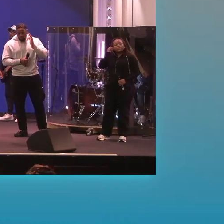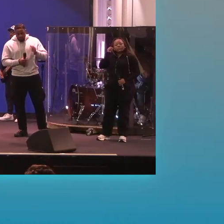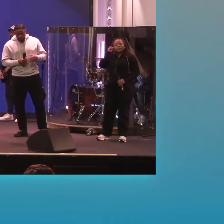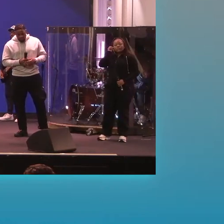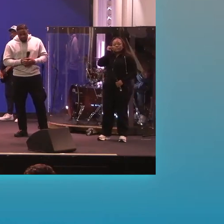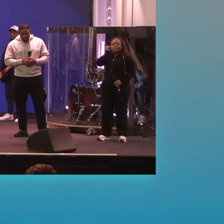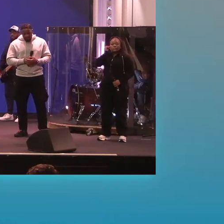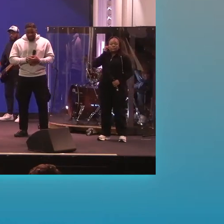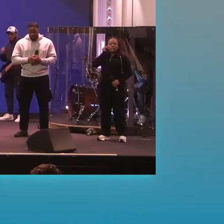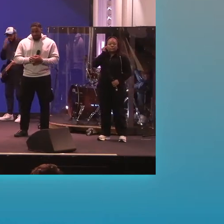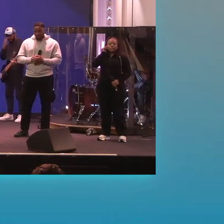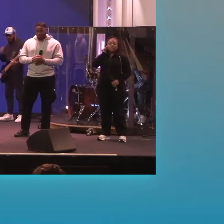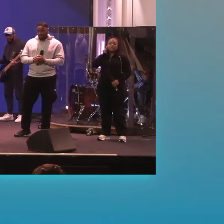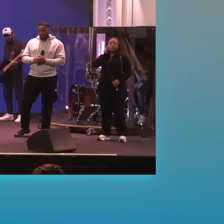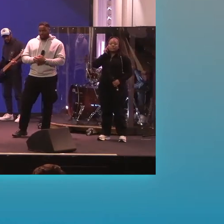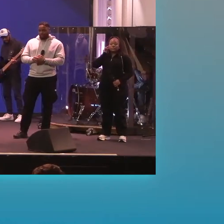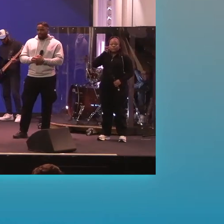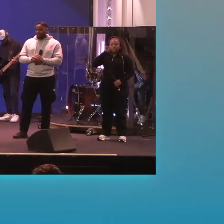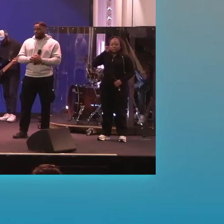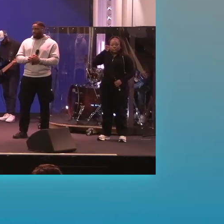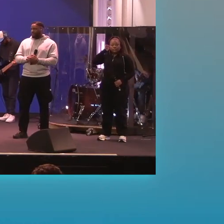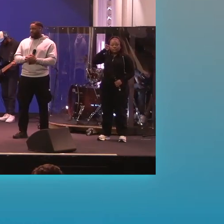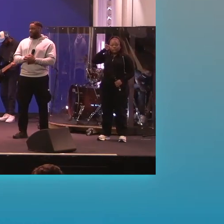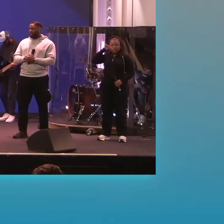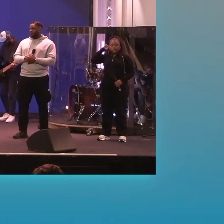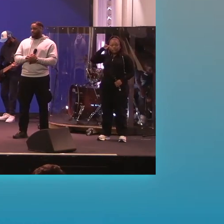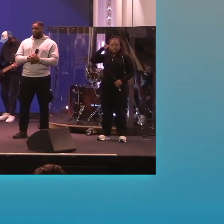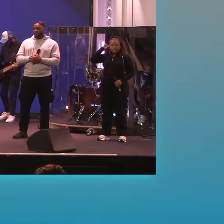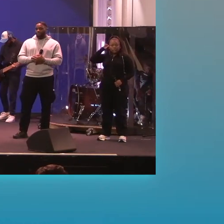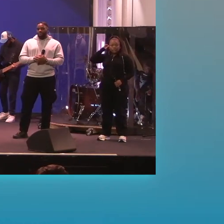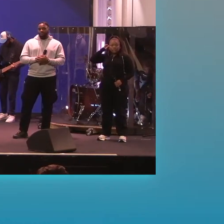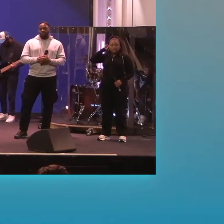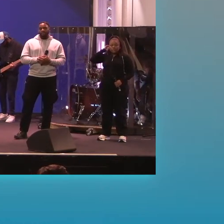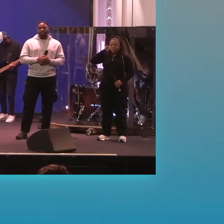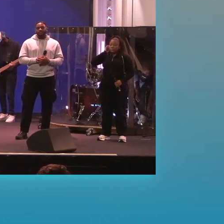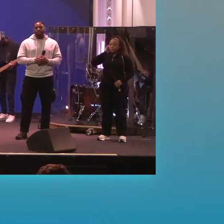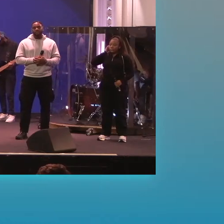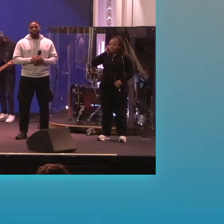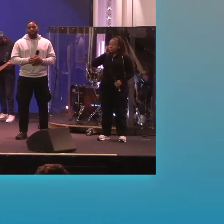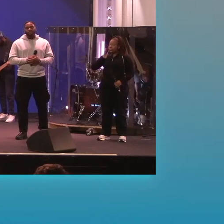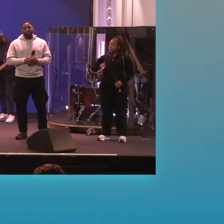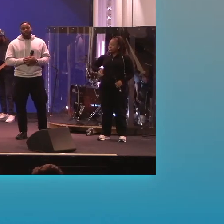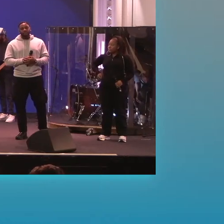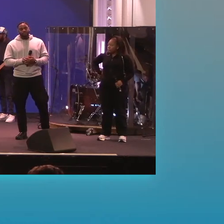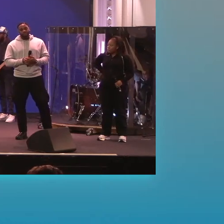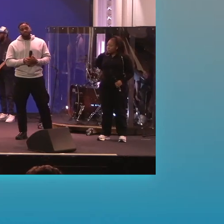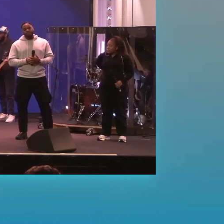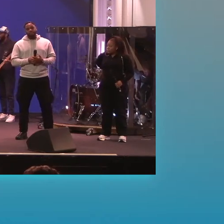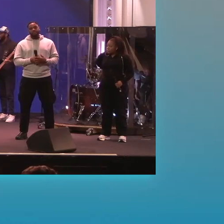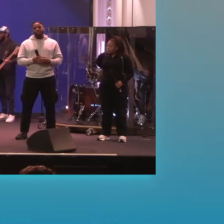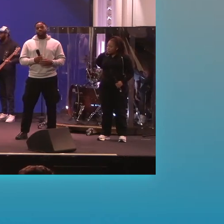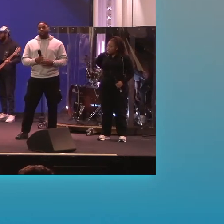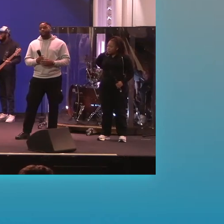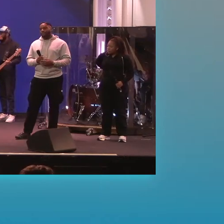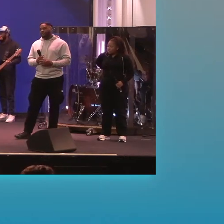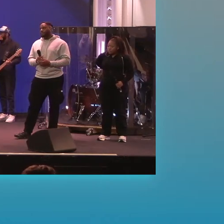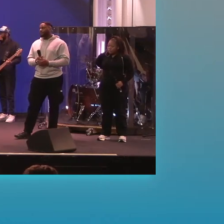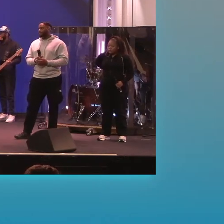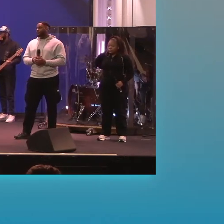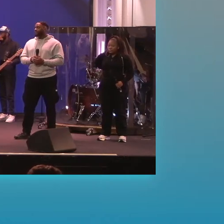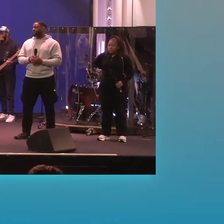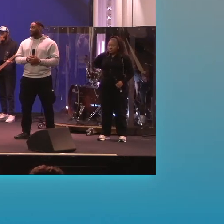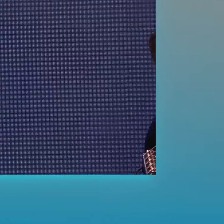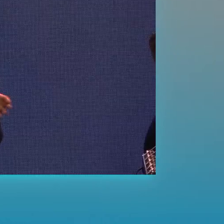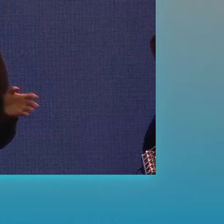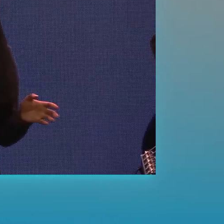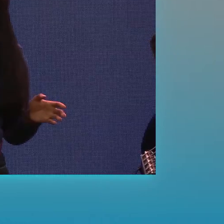Good evening, KT. Are we all excited to worship the Lord this evening? Are